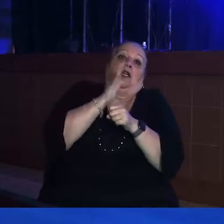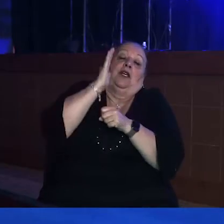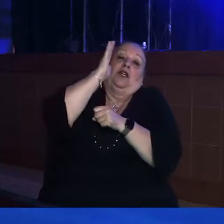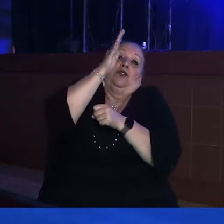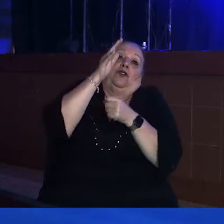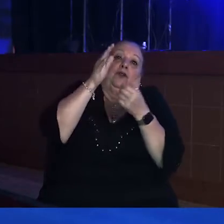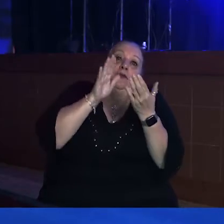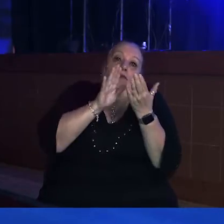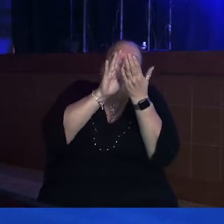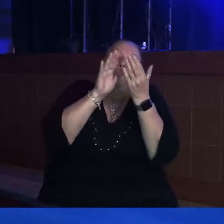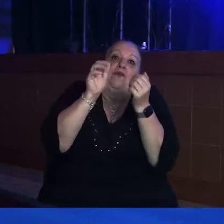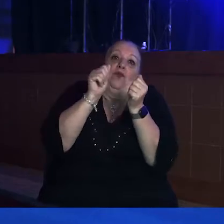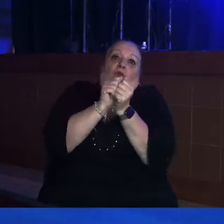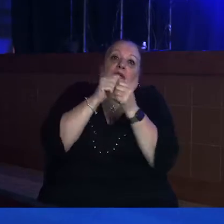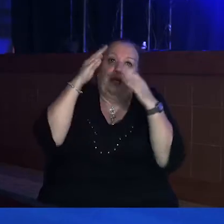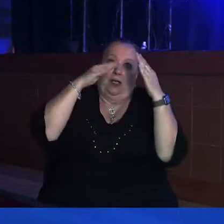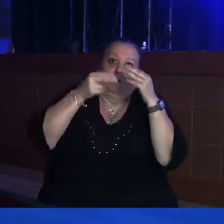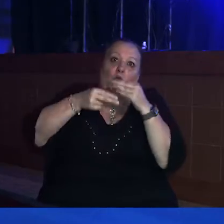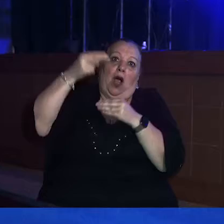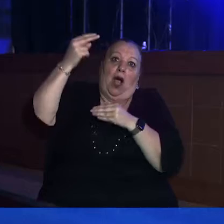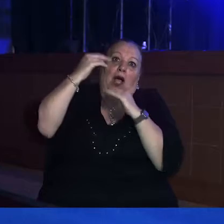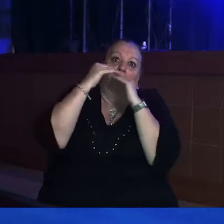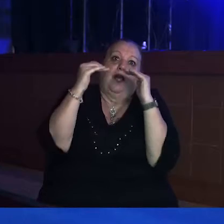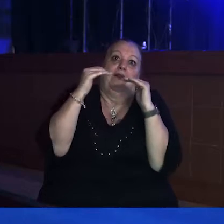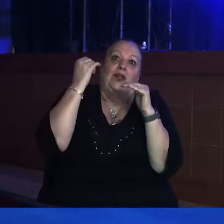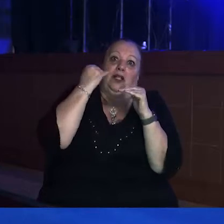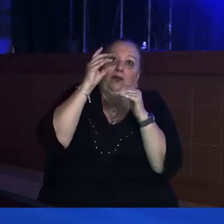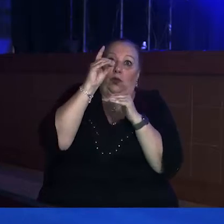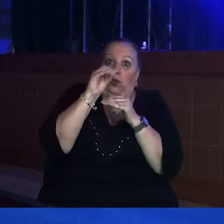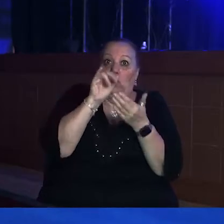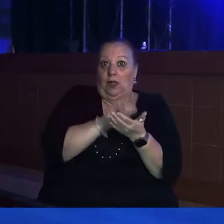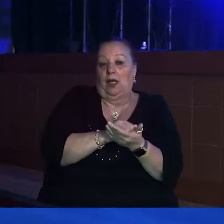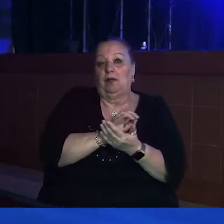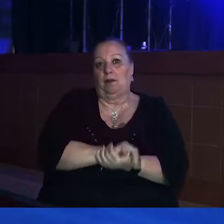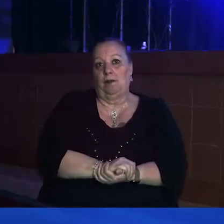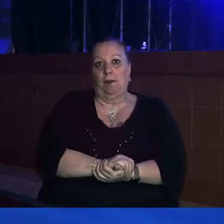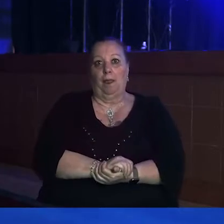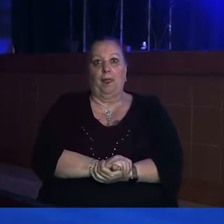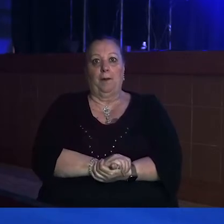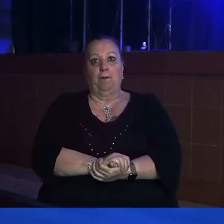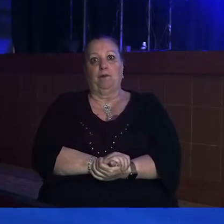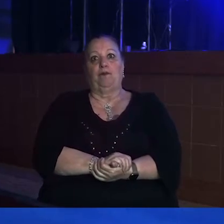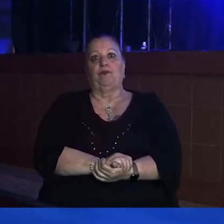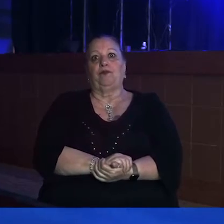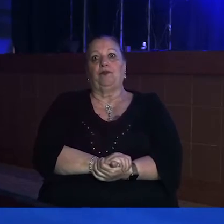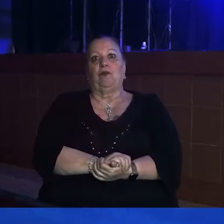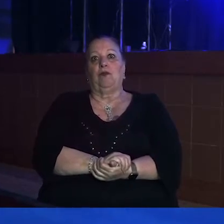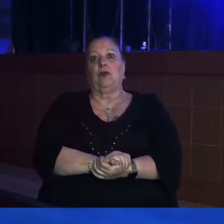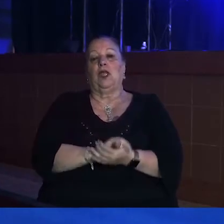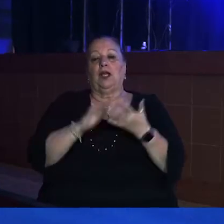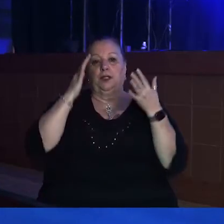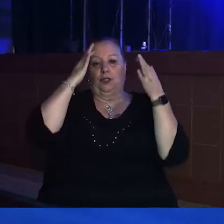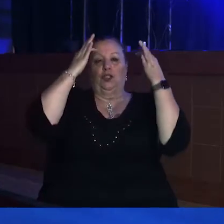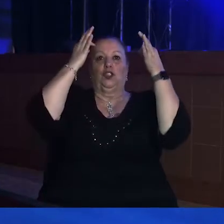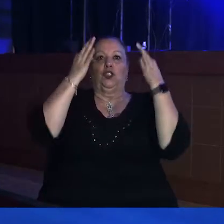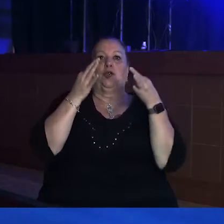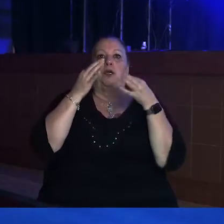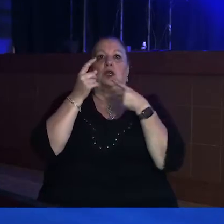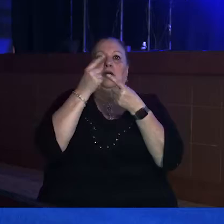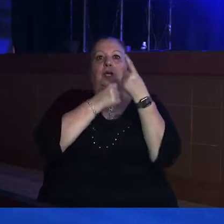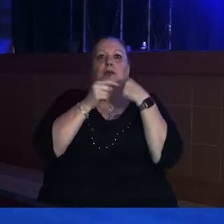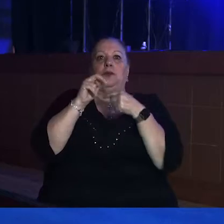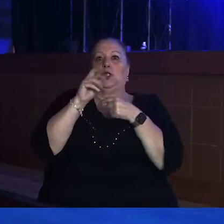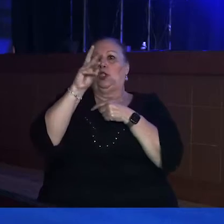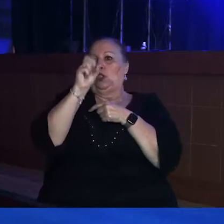anxiety on a much higher level if you do that. And so just determine that when it comes to the news, you get in and